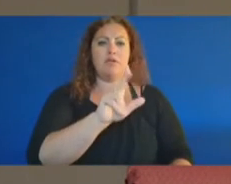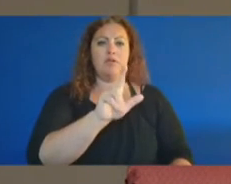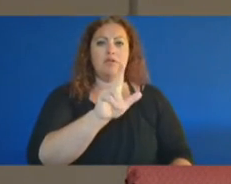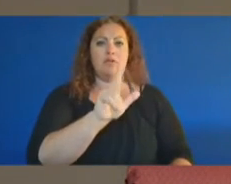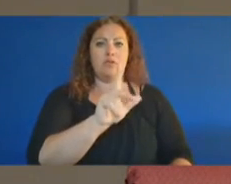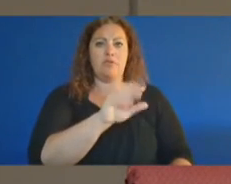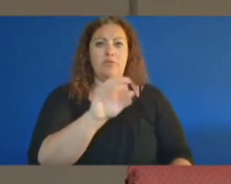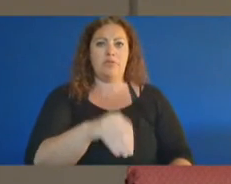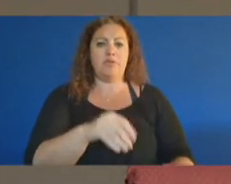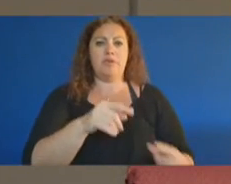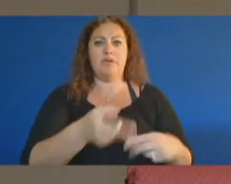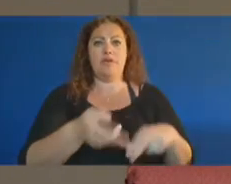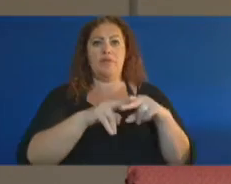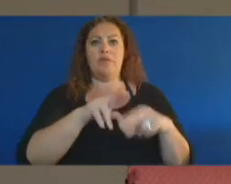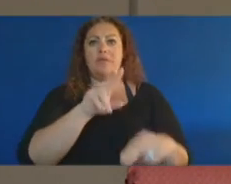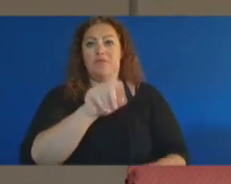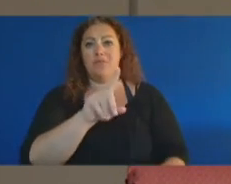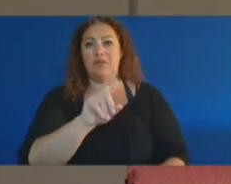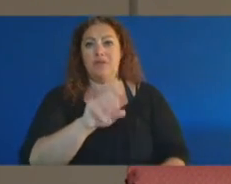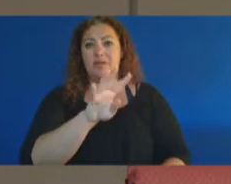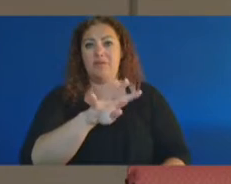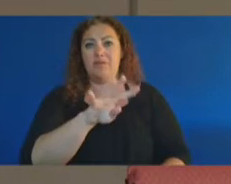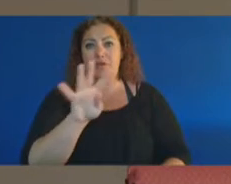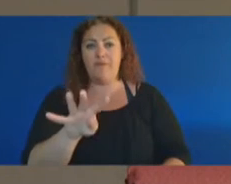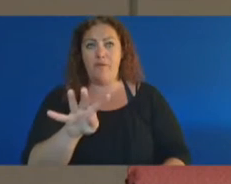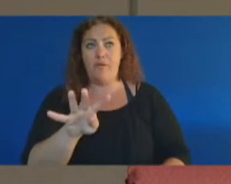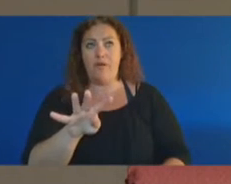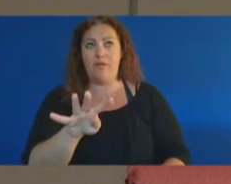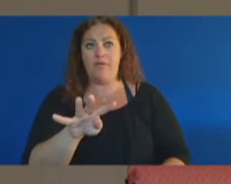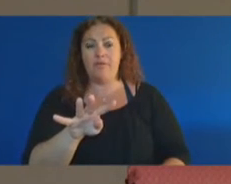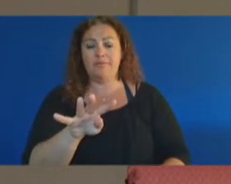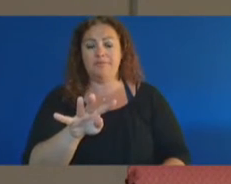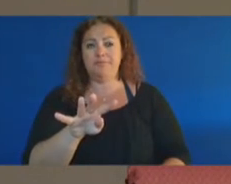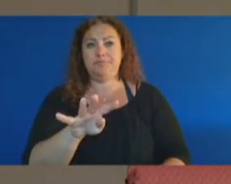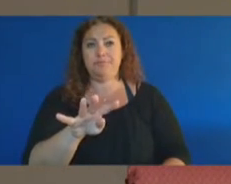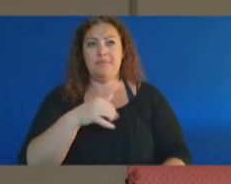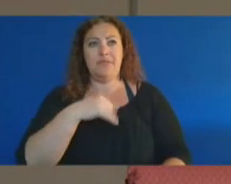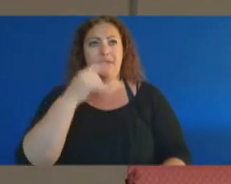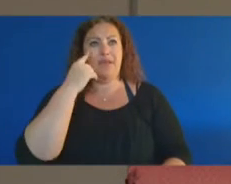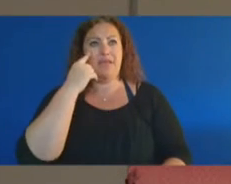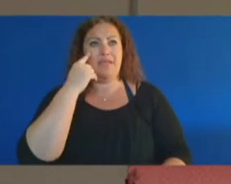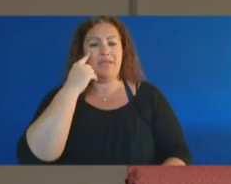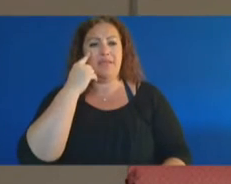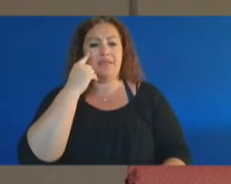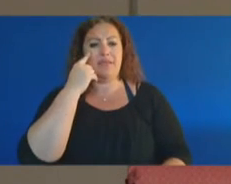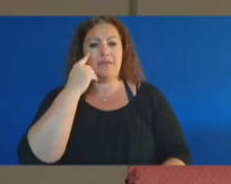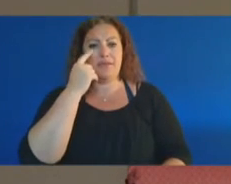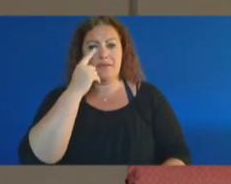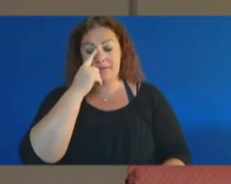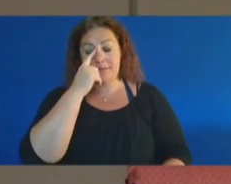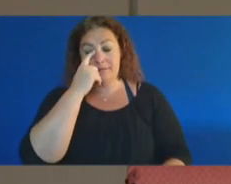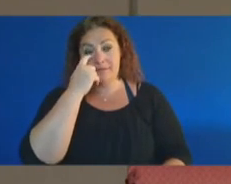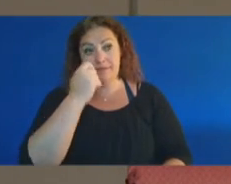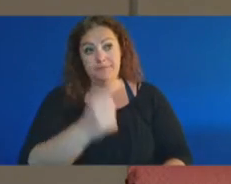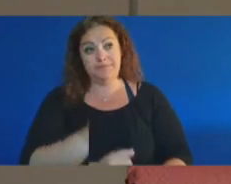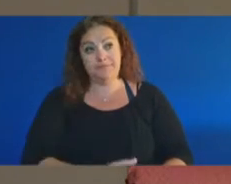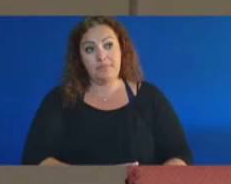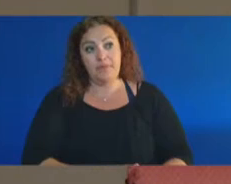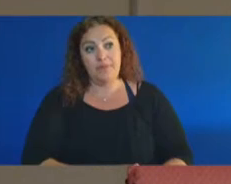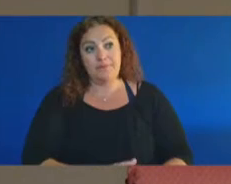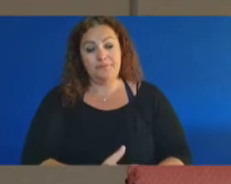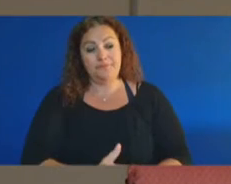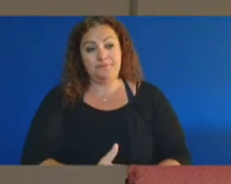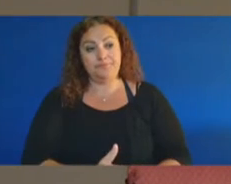to 144 um I think it was let me see